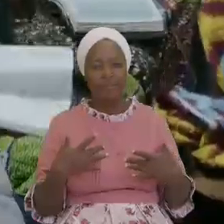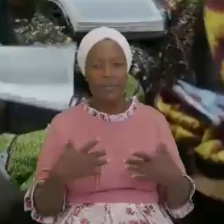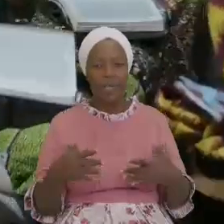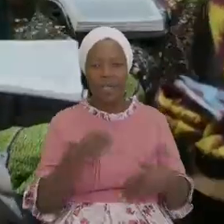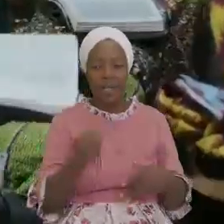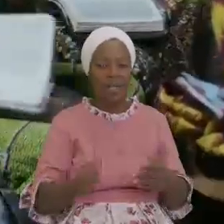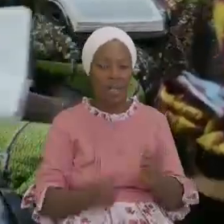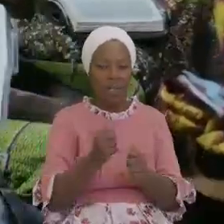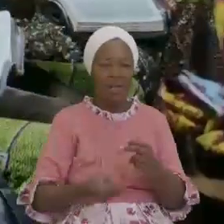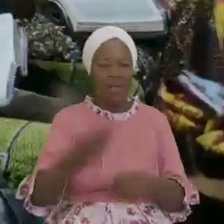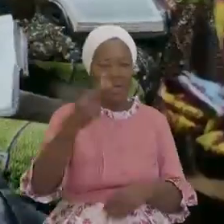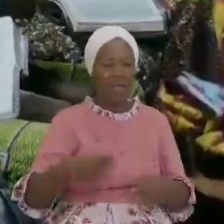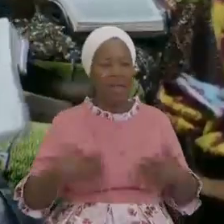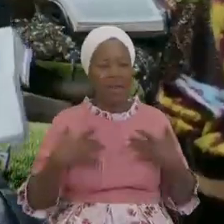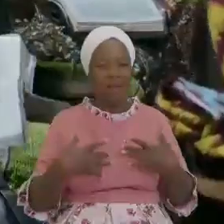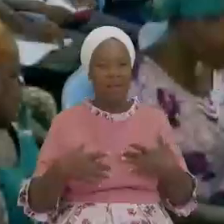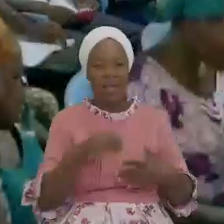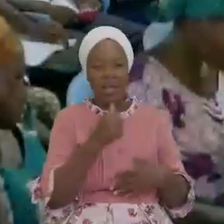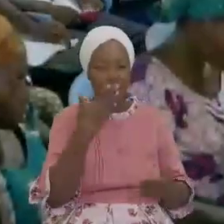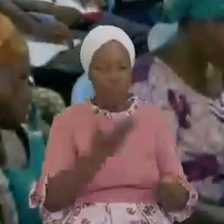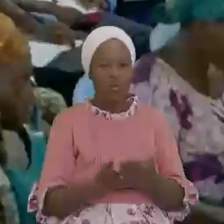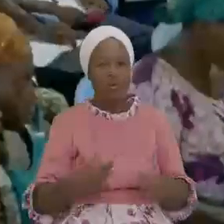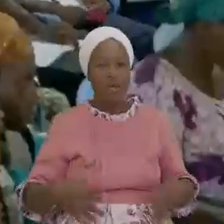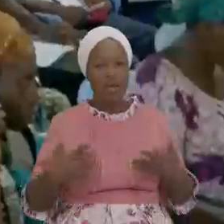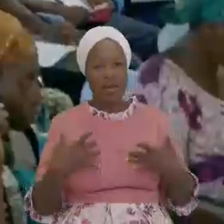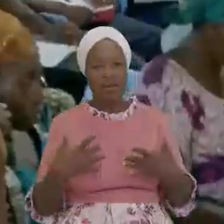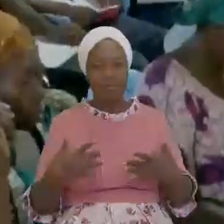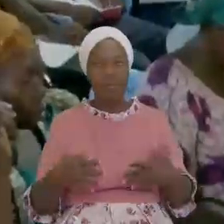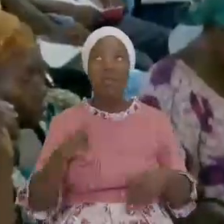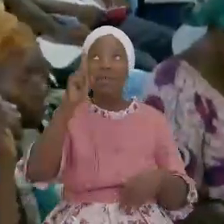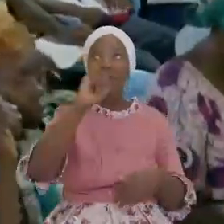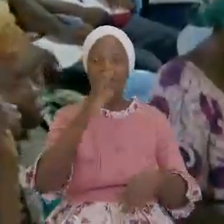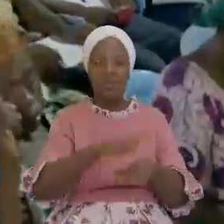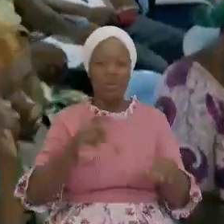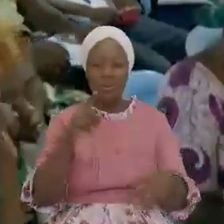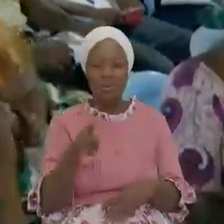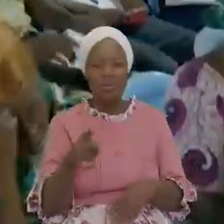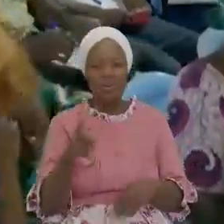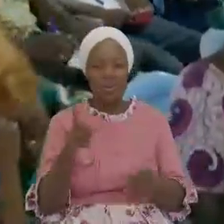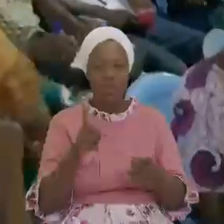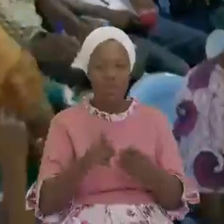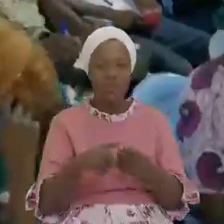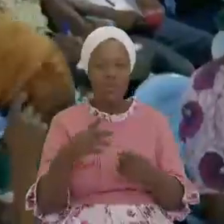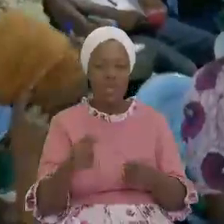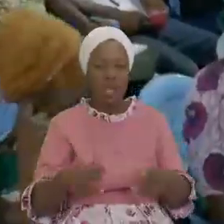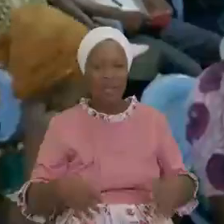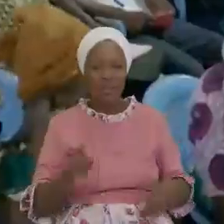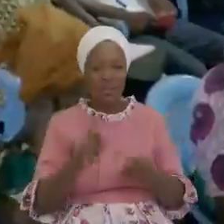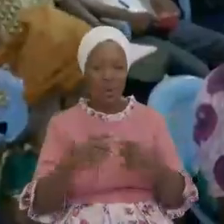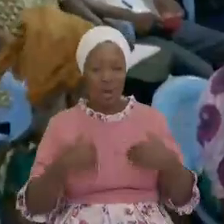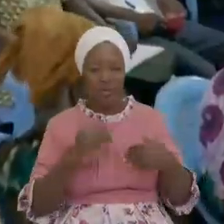life, a productive life. He's calling you to that abundant eternal